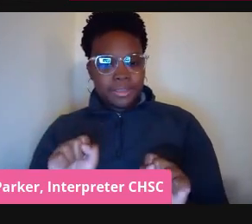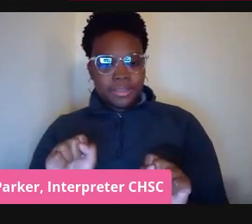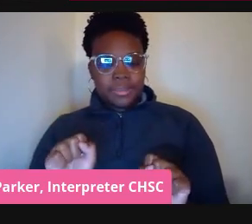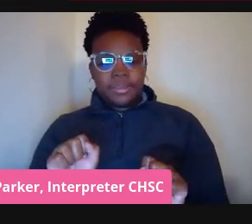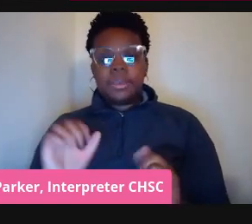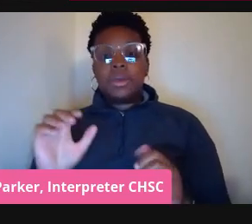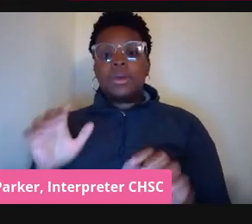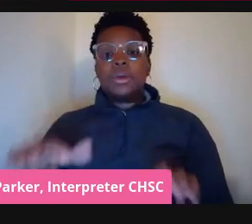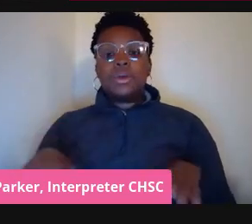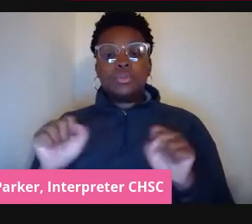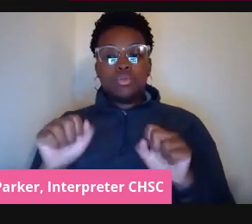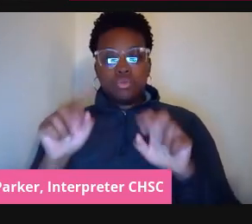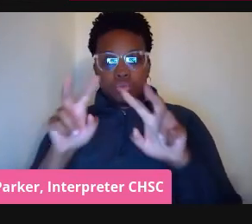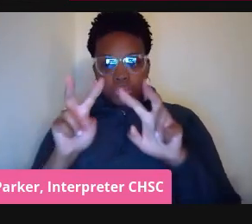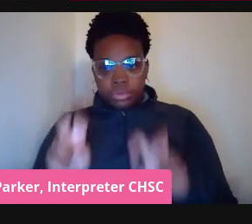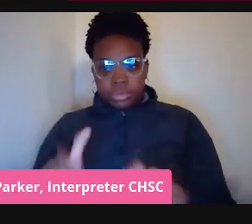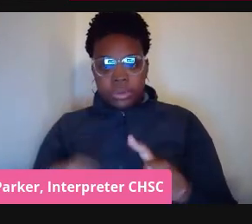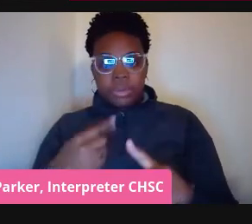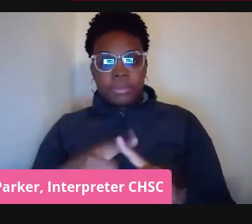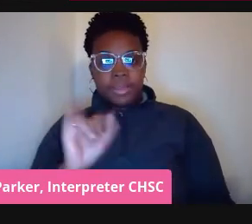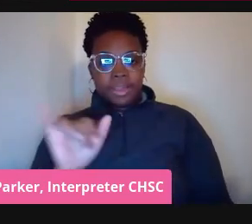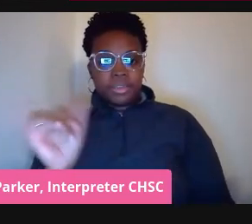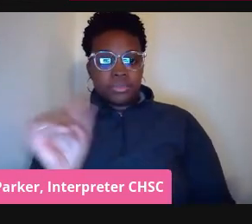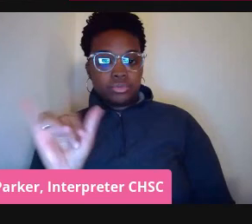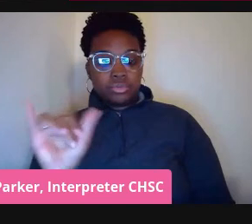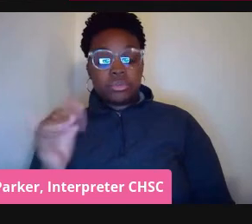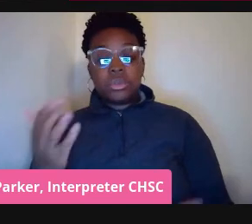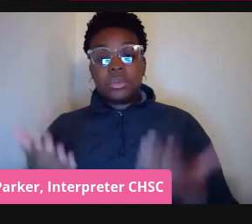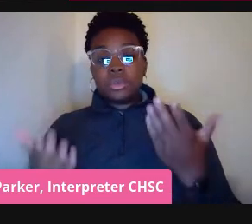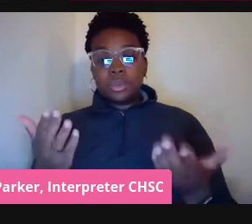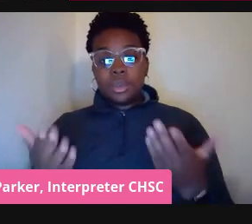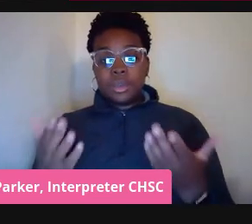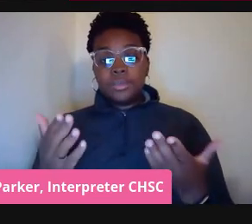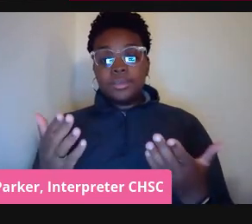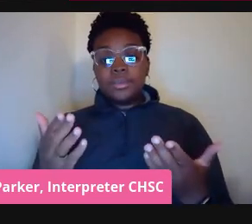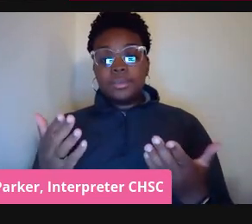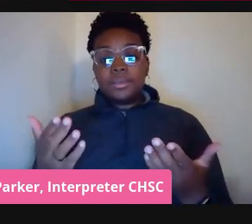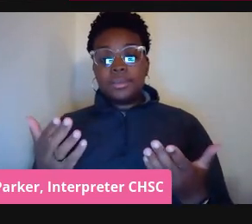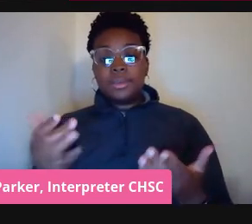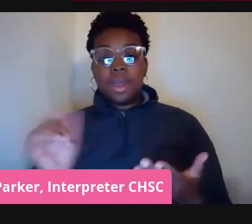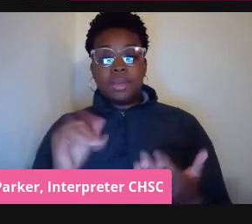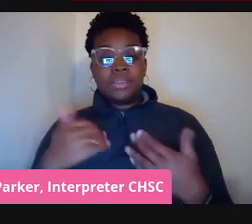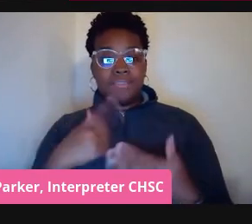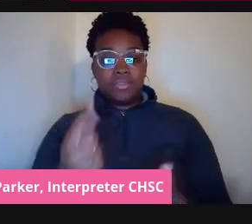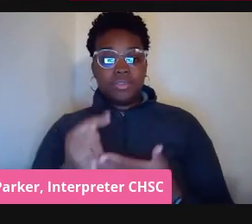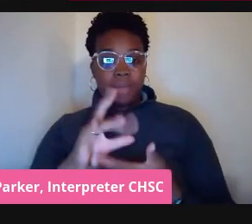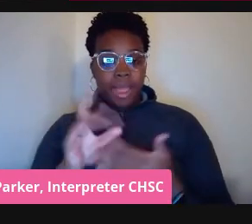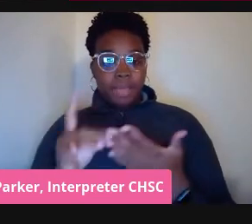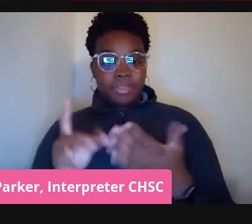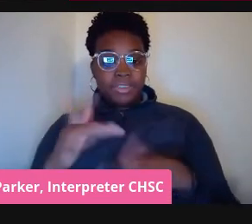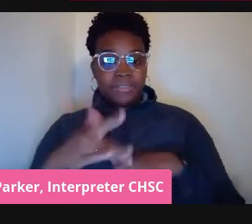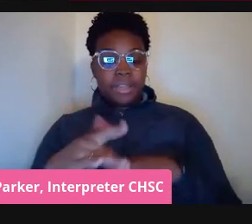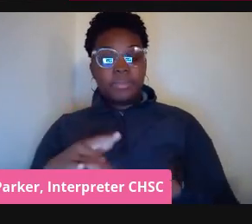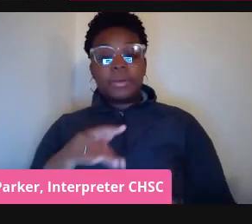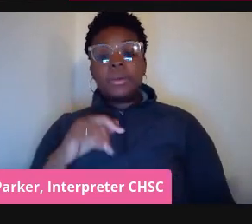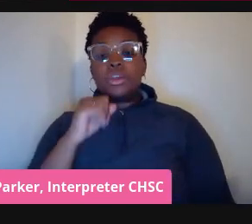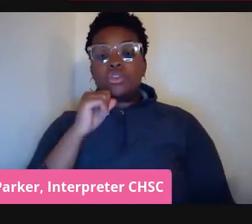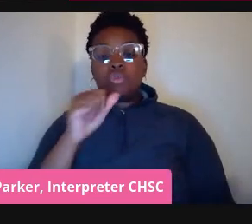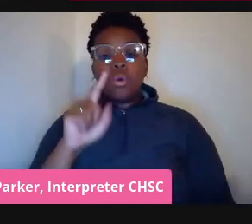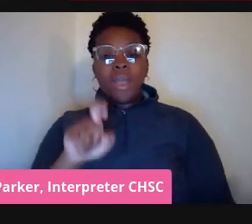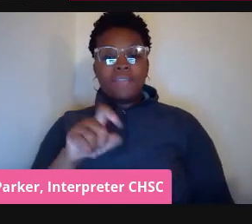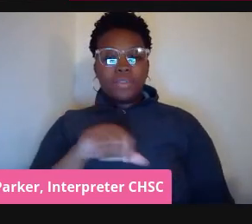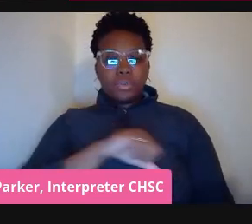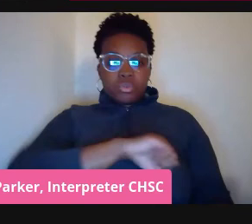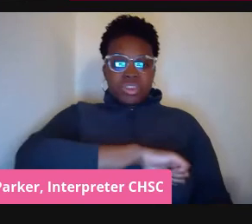as well, because you might also have that treatment option available where you won't have to be cut across your pelvic